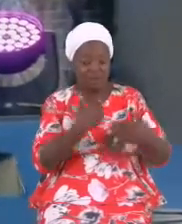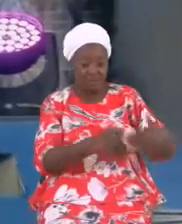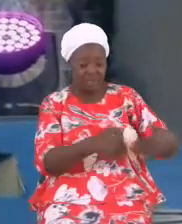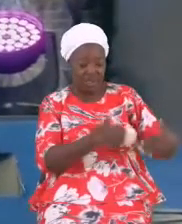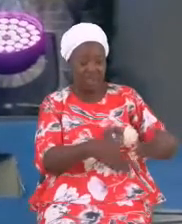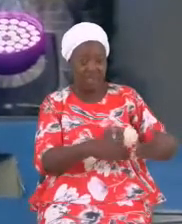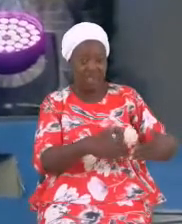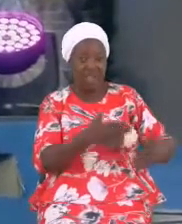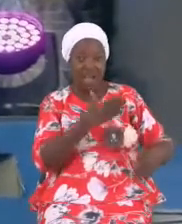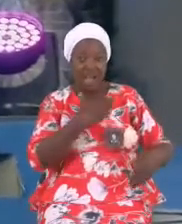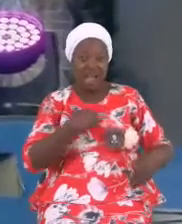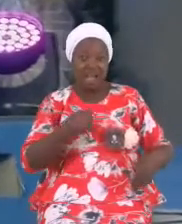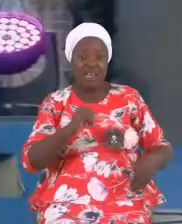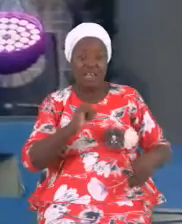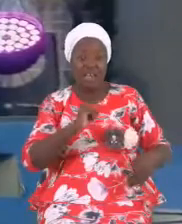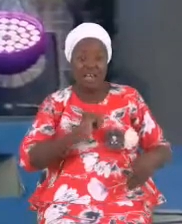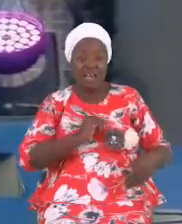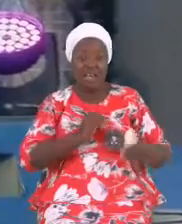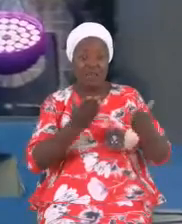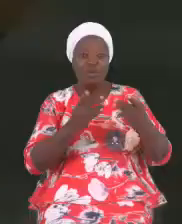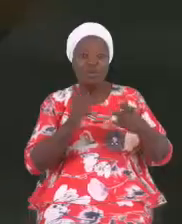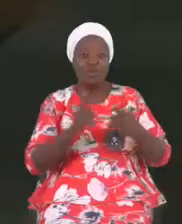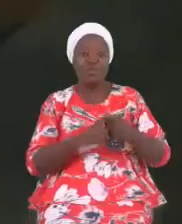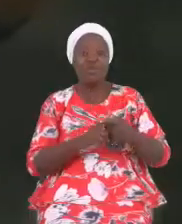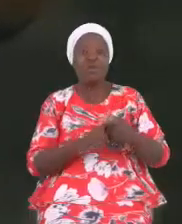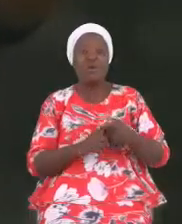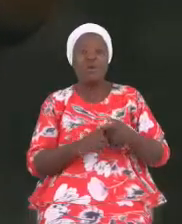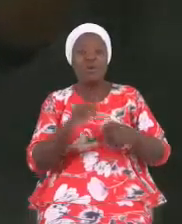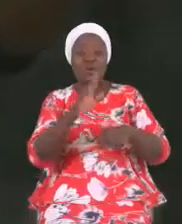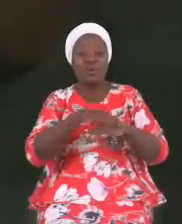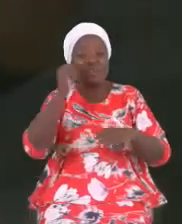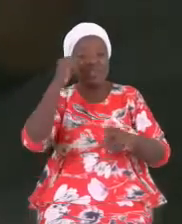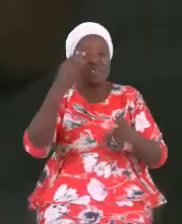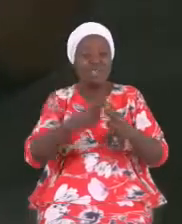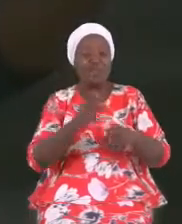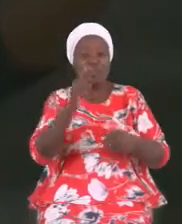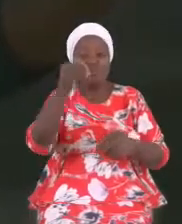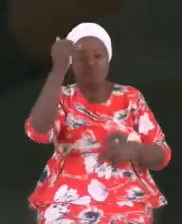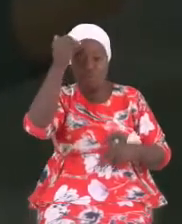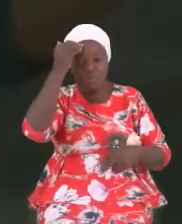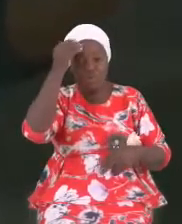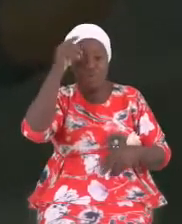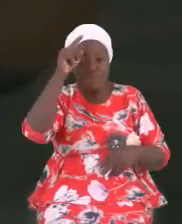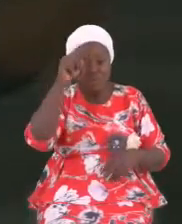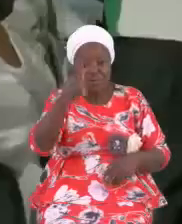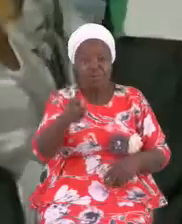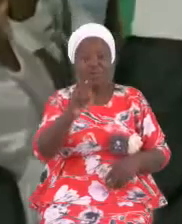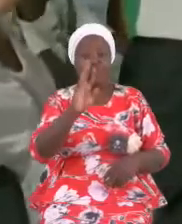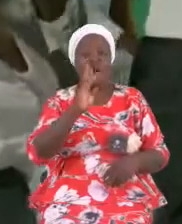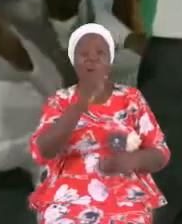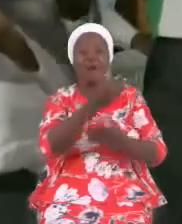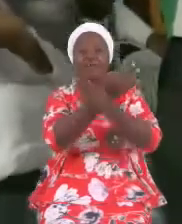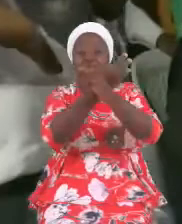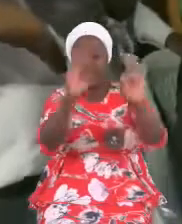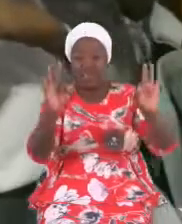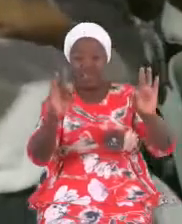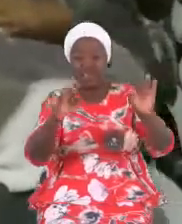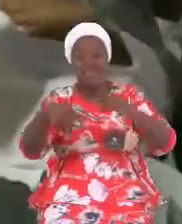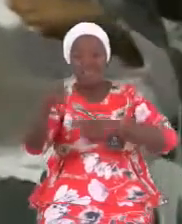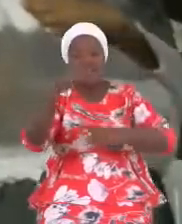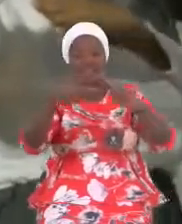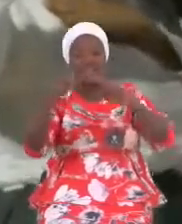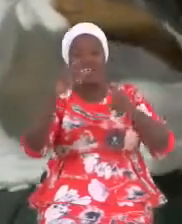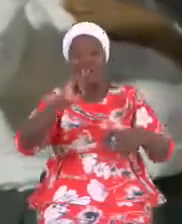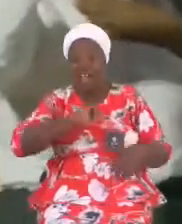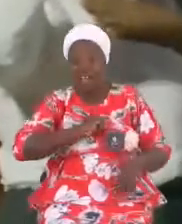you know you are free. I am free. I